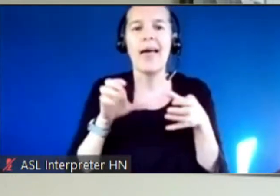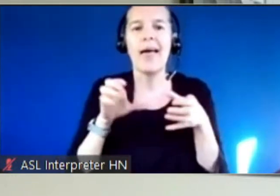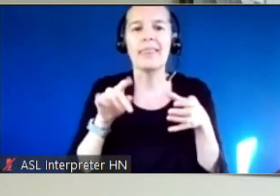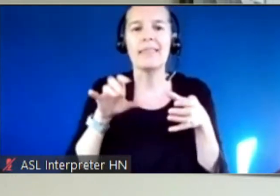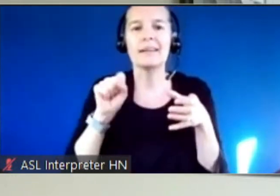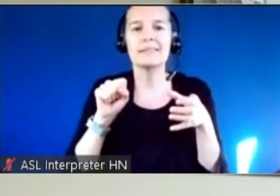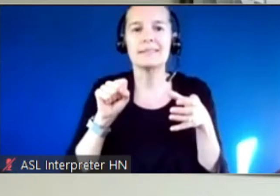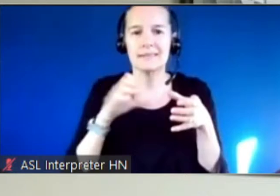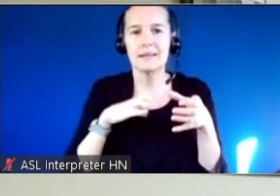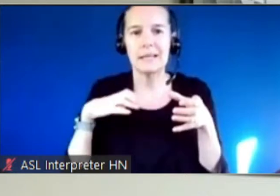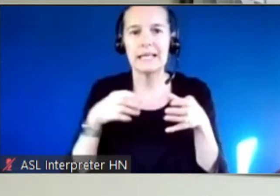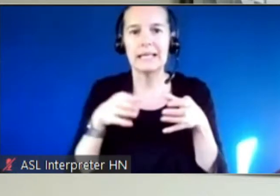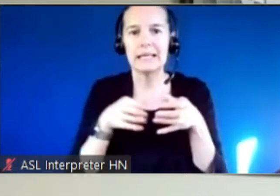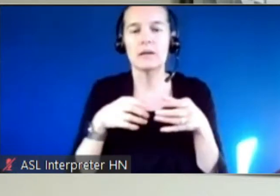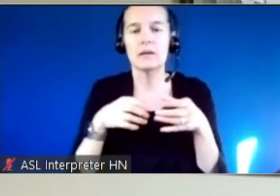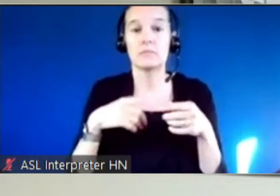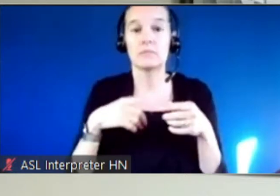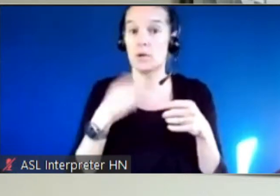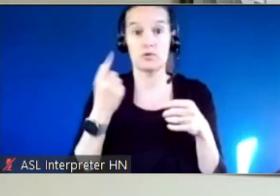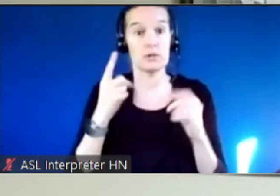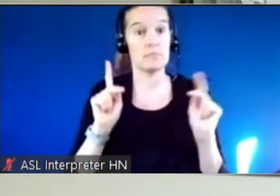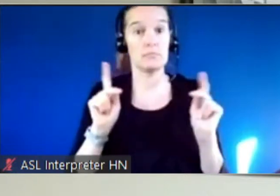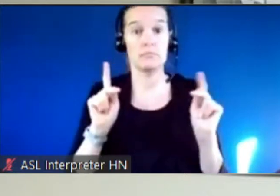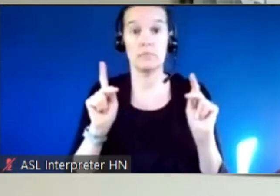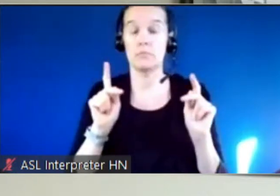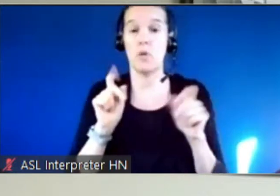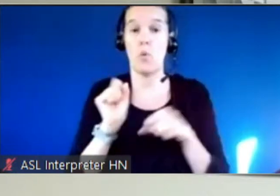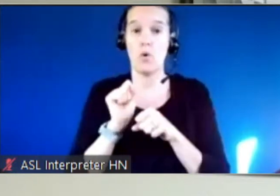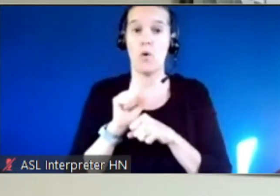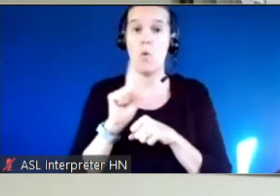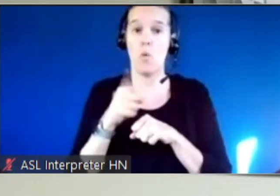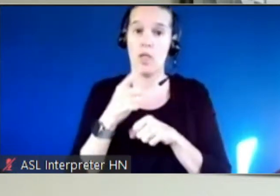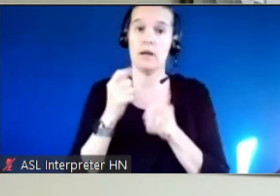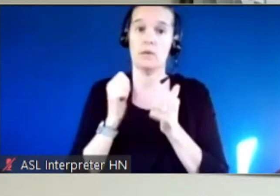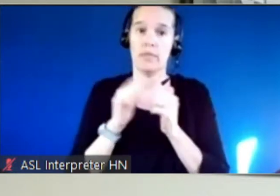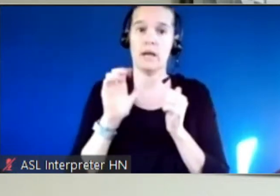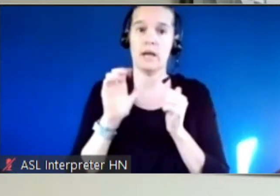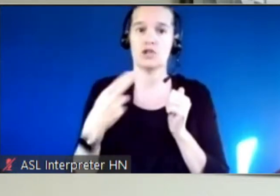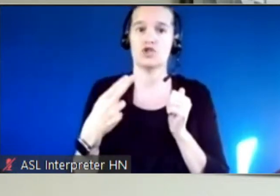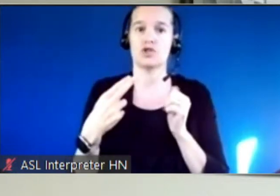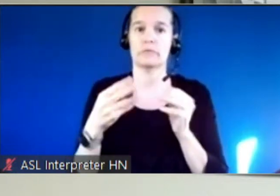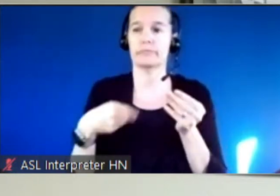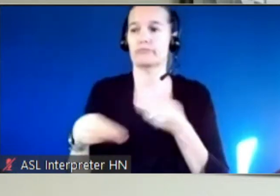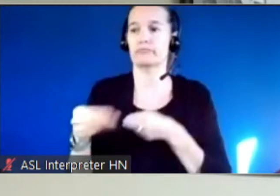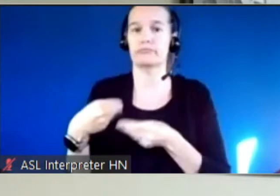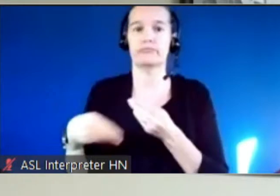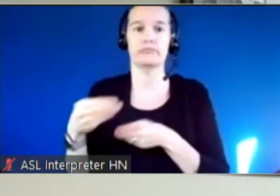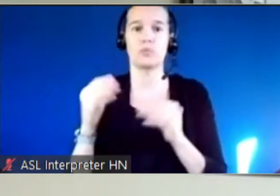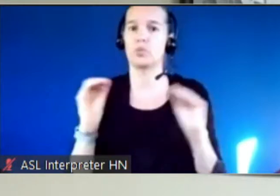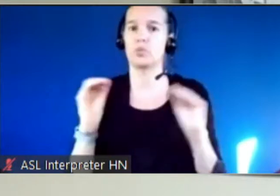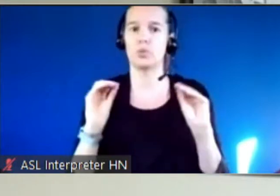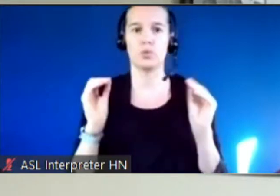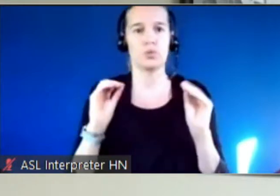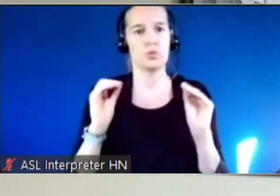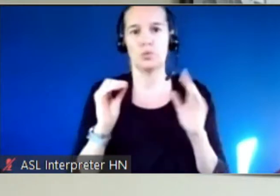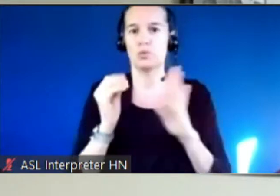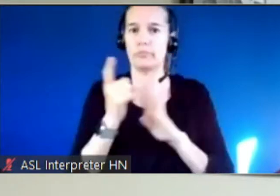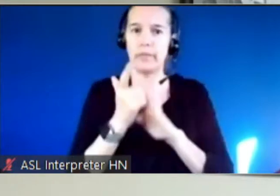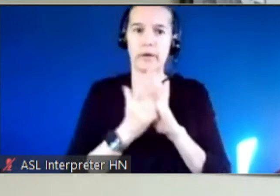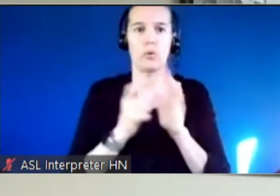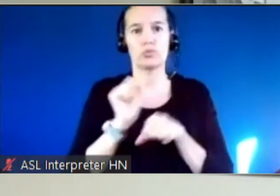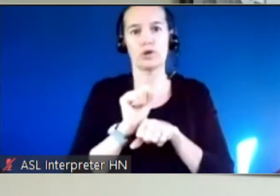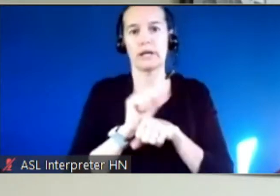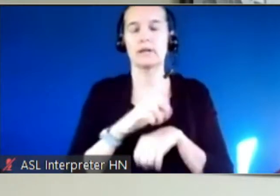understand that some people do work in a completely cash economy. We do need to have 2 methods